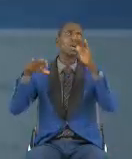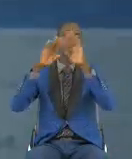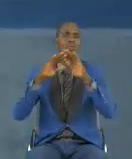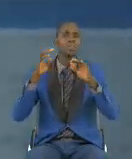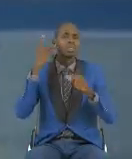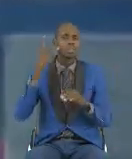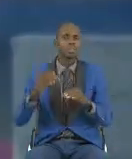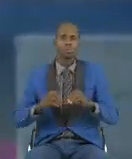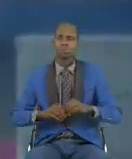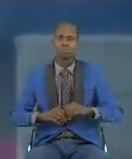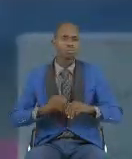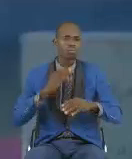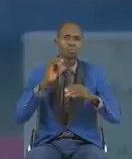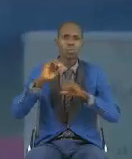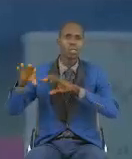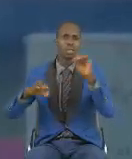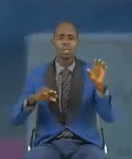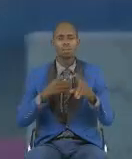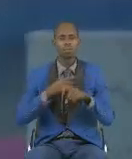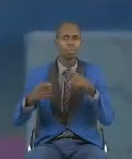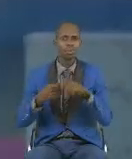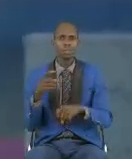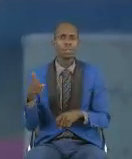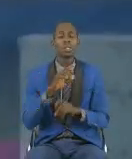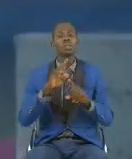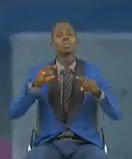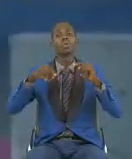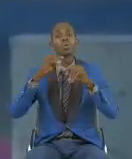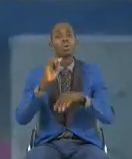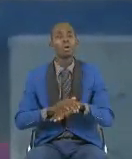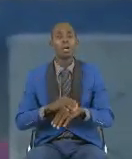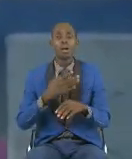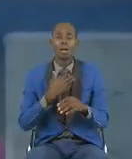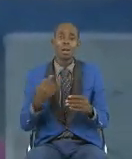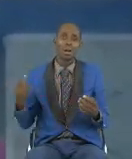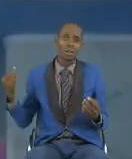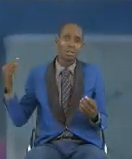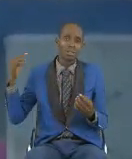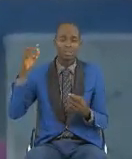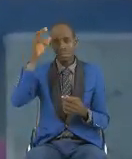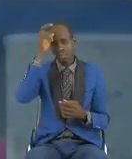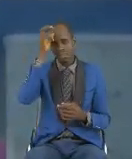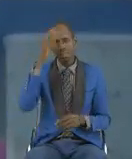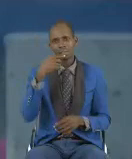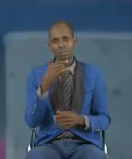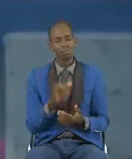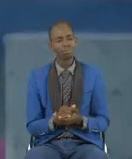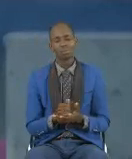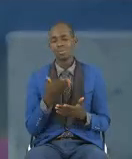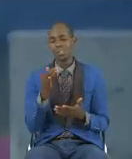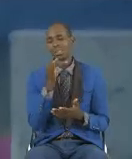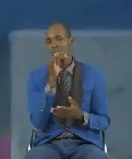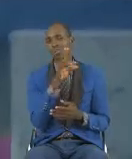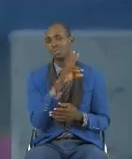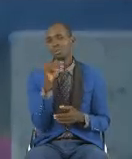they persecuted them, and they go on. And eventually, Satan said, there's no point. The more